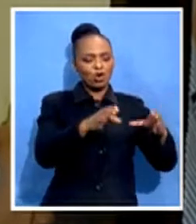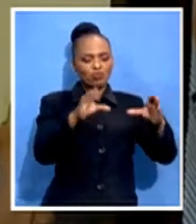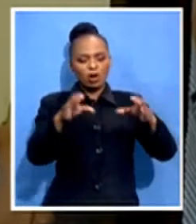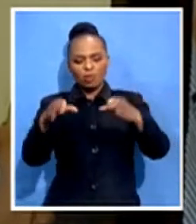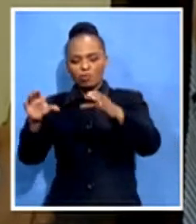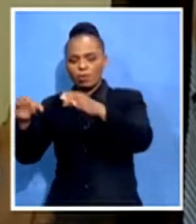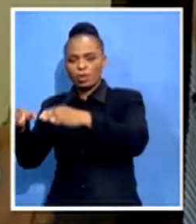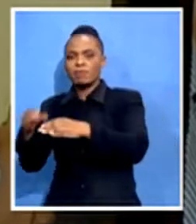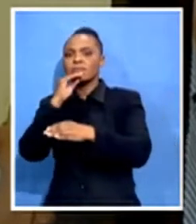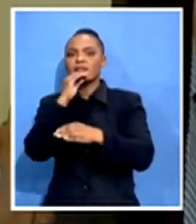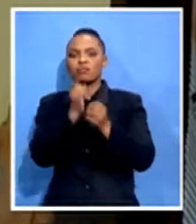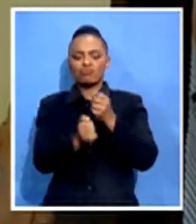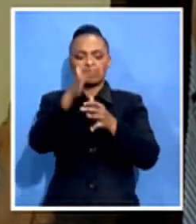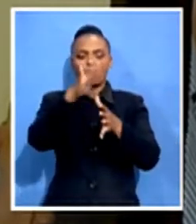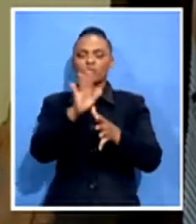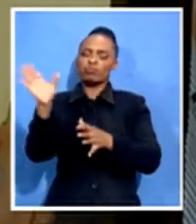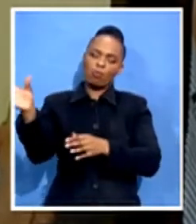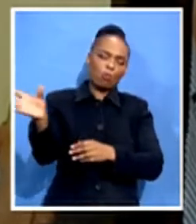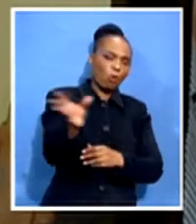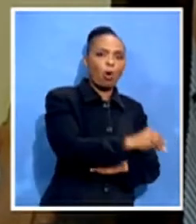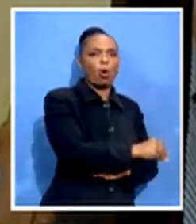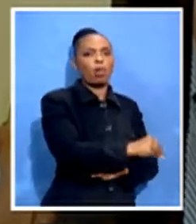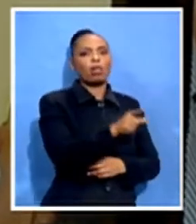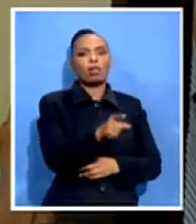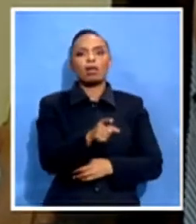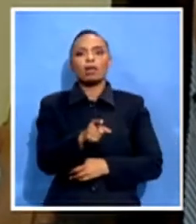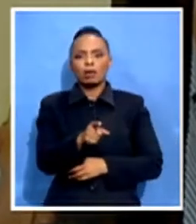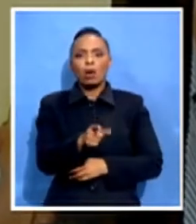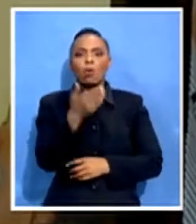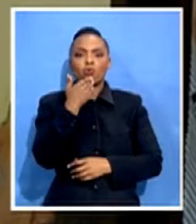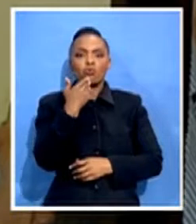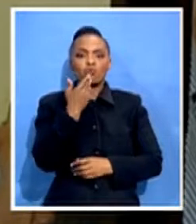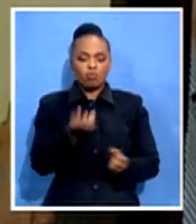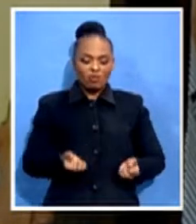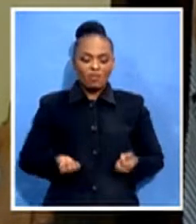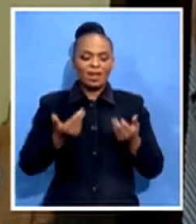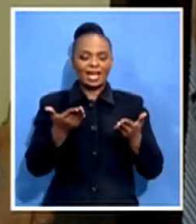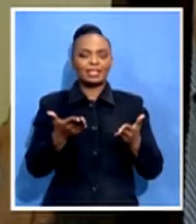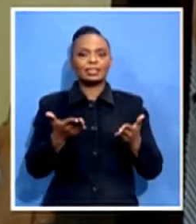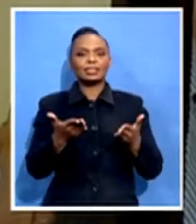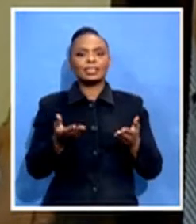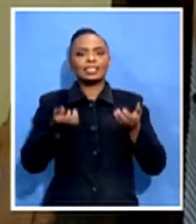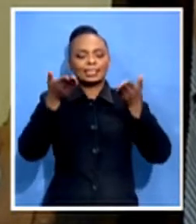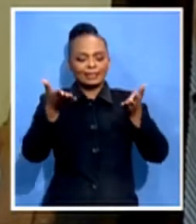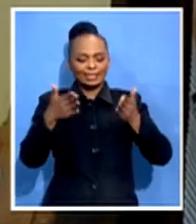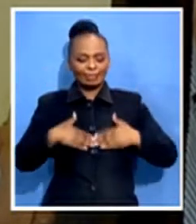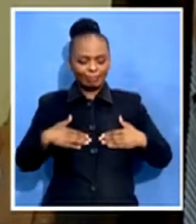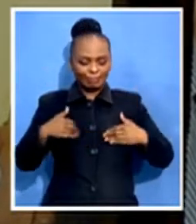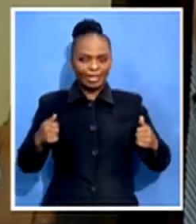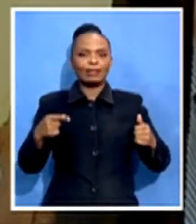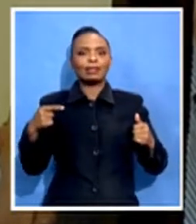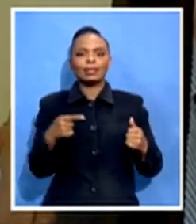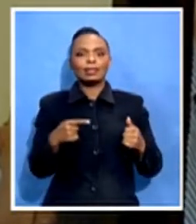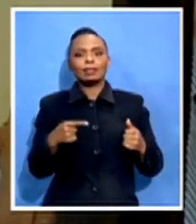that provides a service in contact with patients for the sake of improving the health